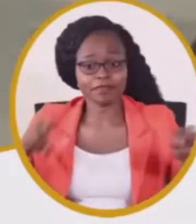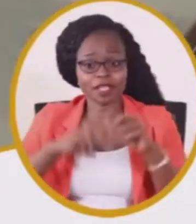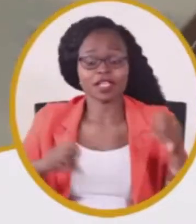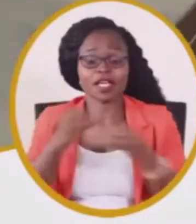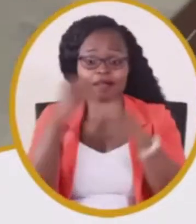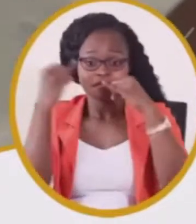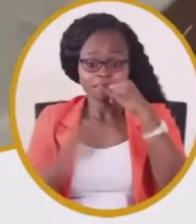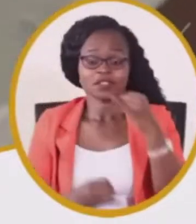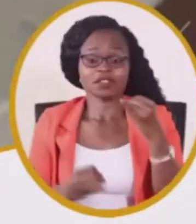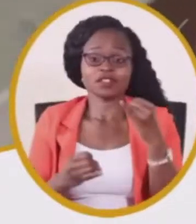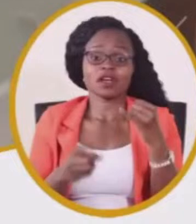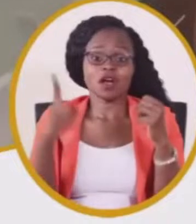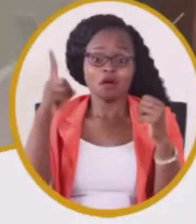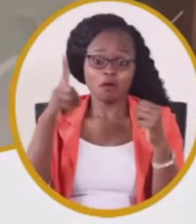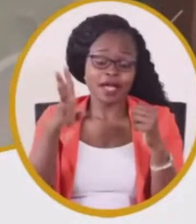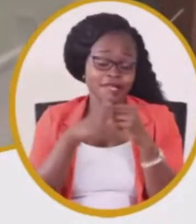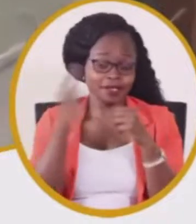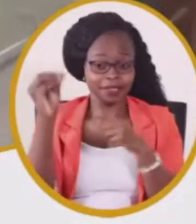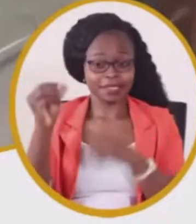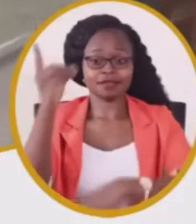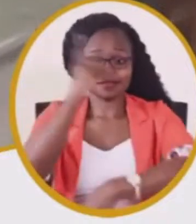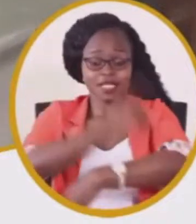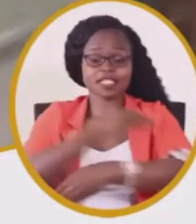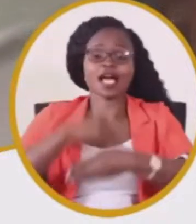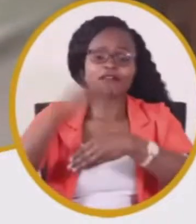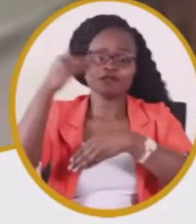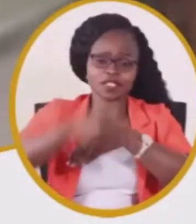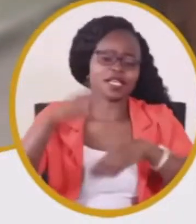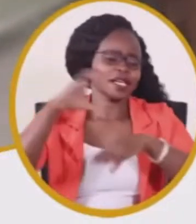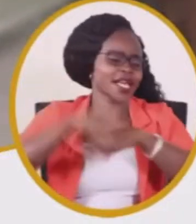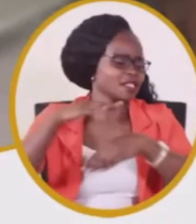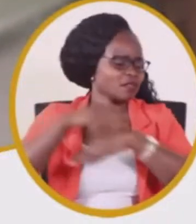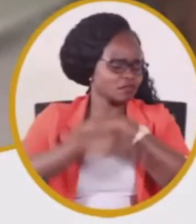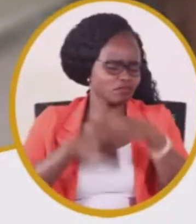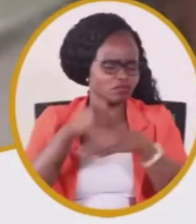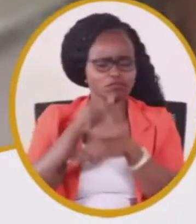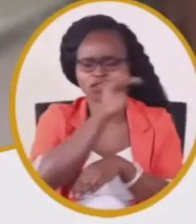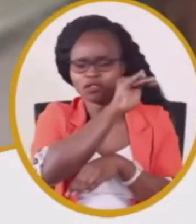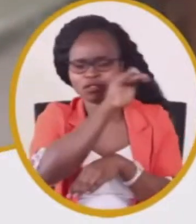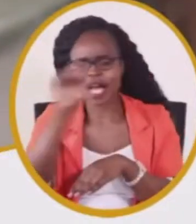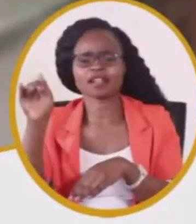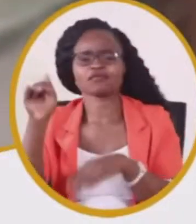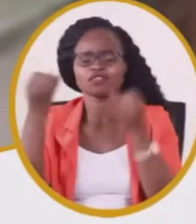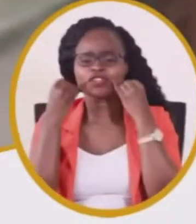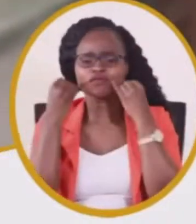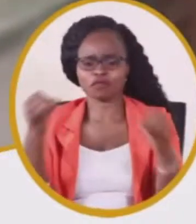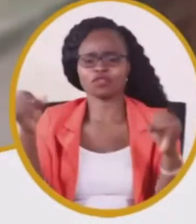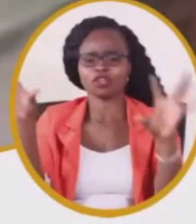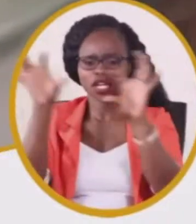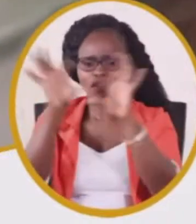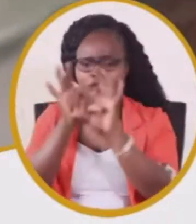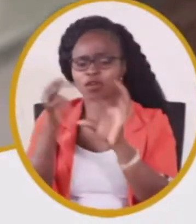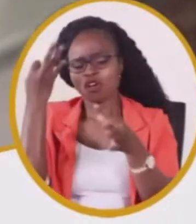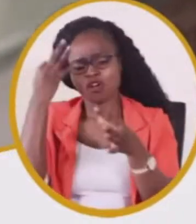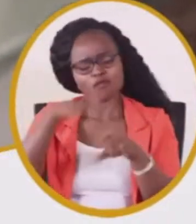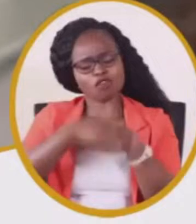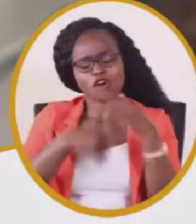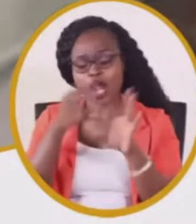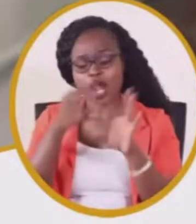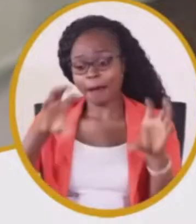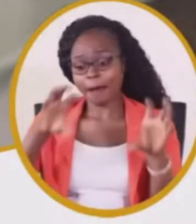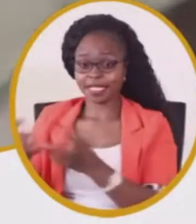finalized within 180 days upon receipt of all requested information and cooperation of the parties